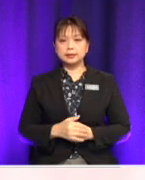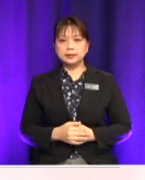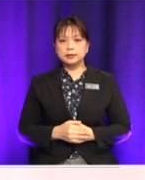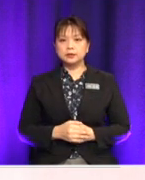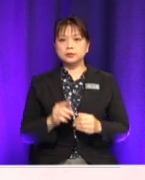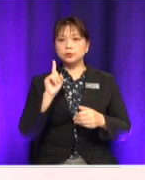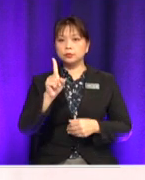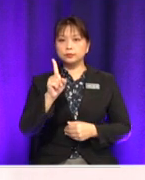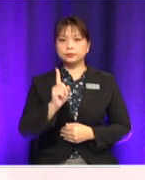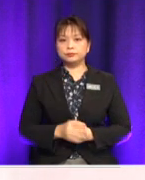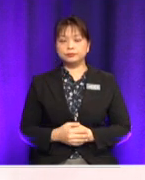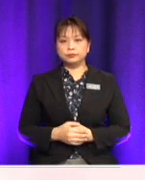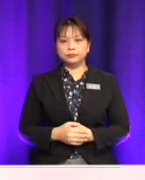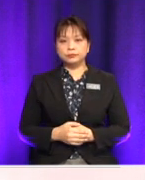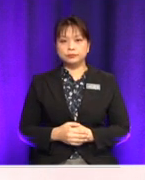1.